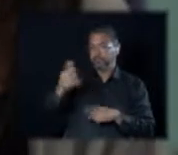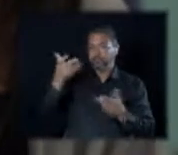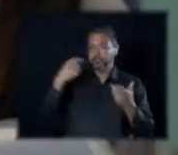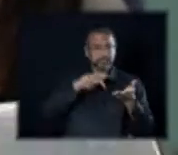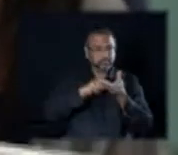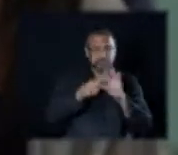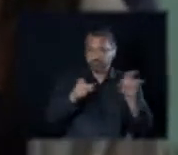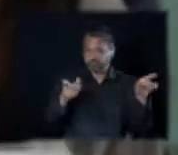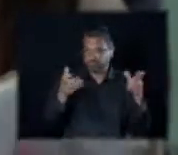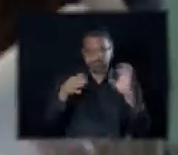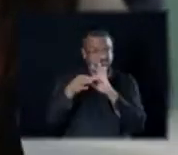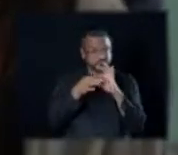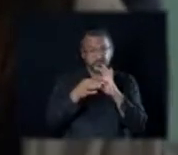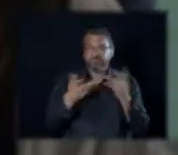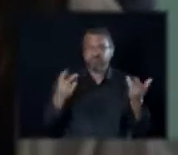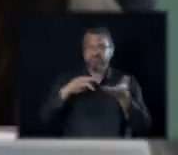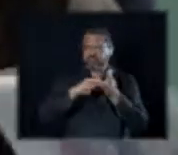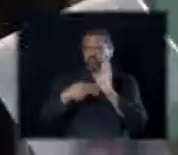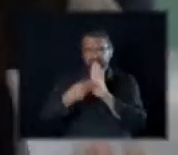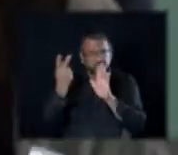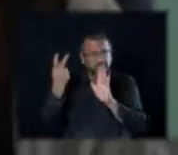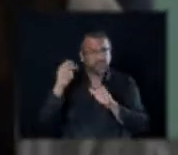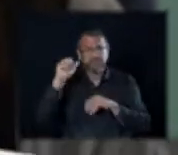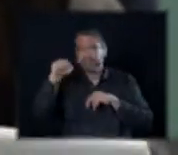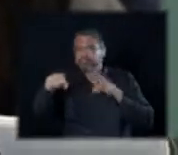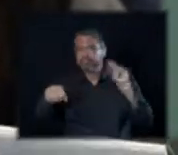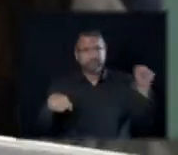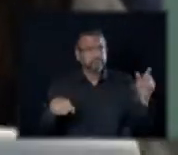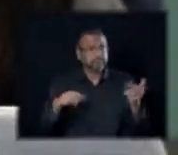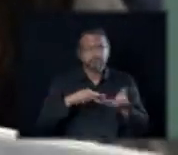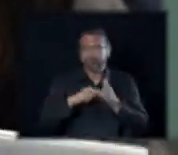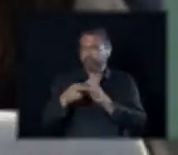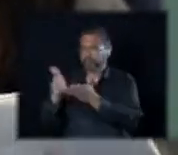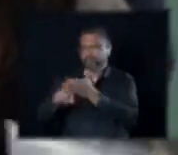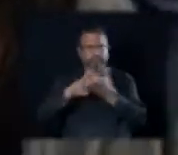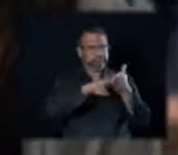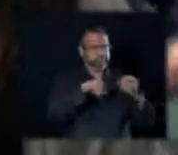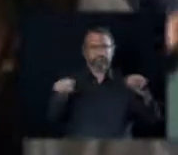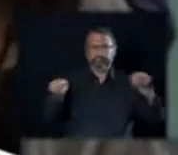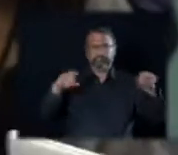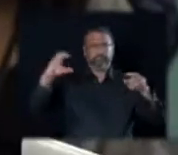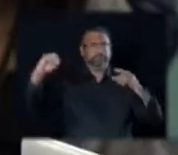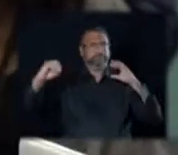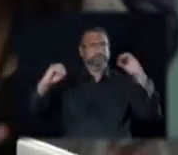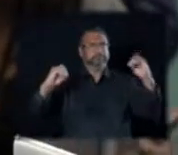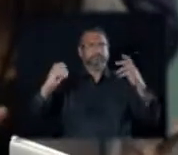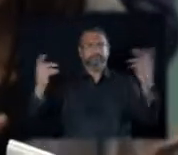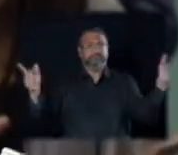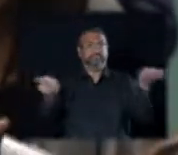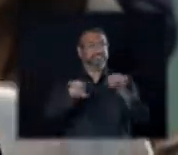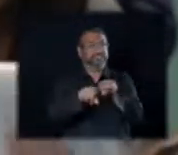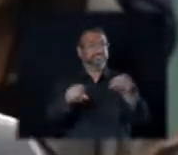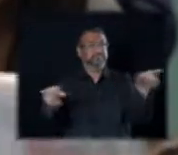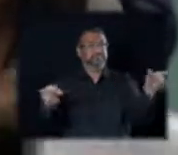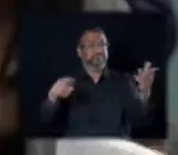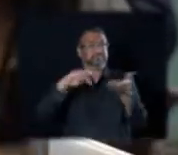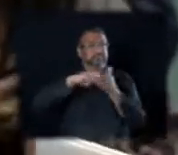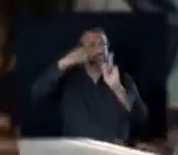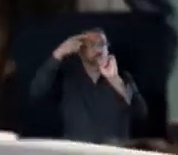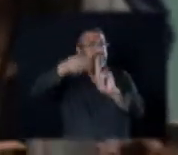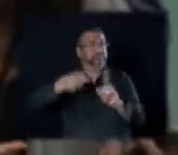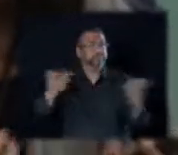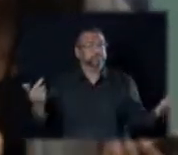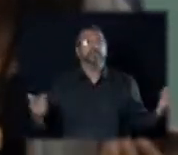the government is going to provide that signature. Are you going to be working jointly? Are you going to avoid